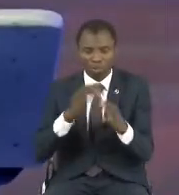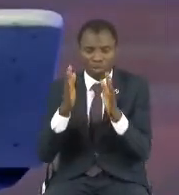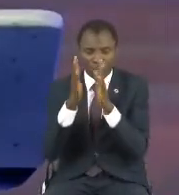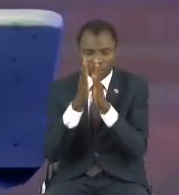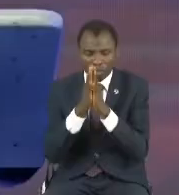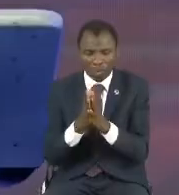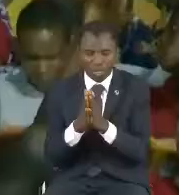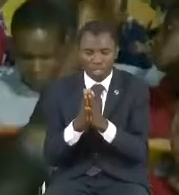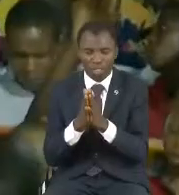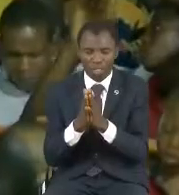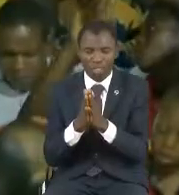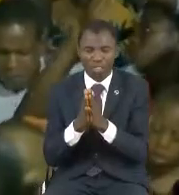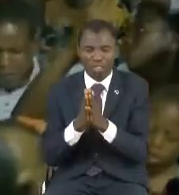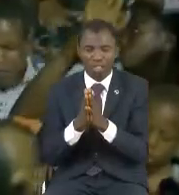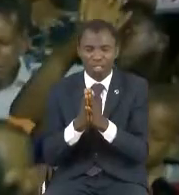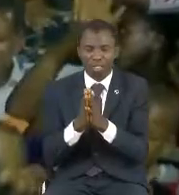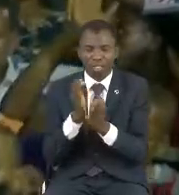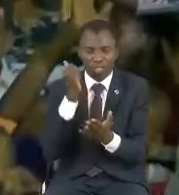we pray.